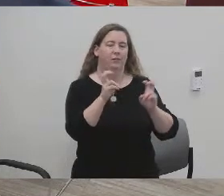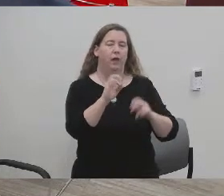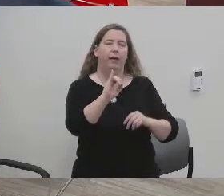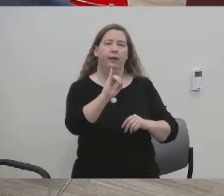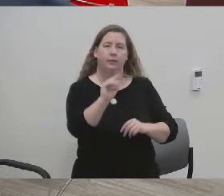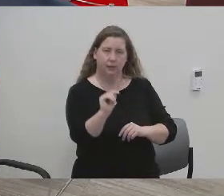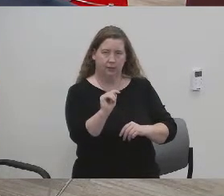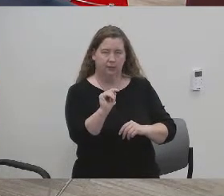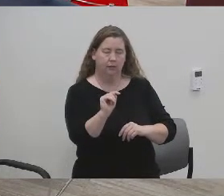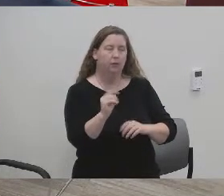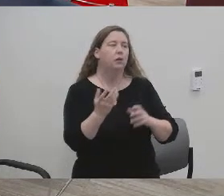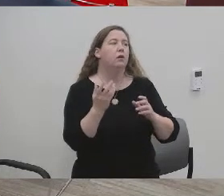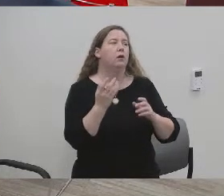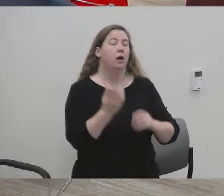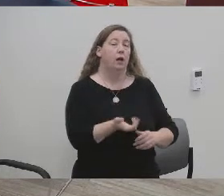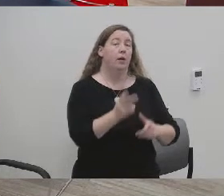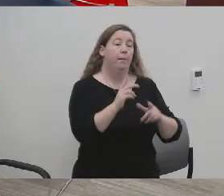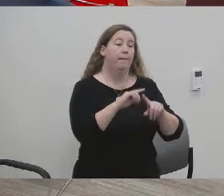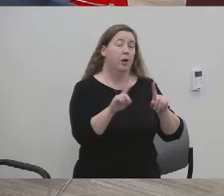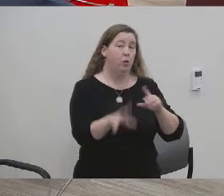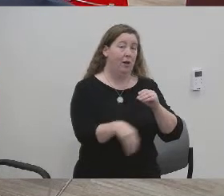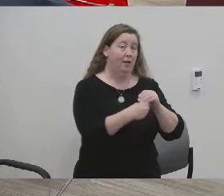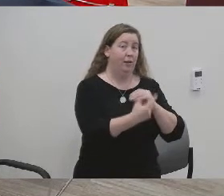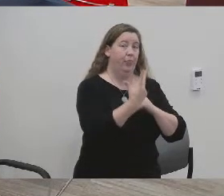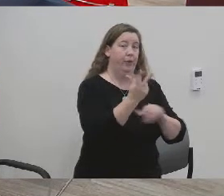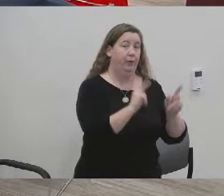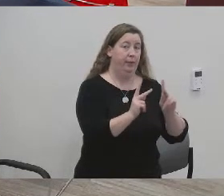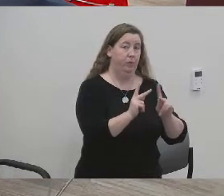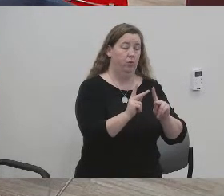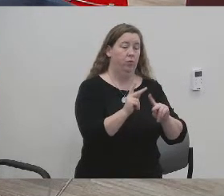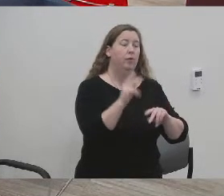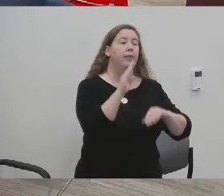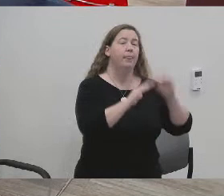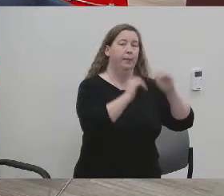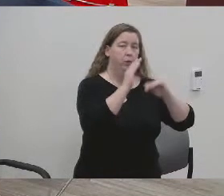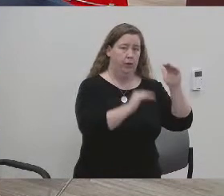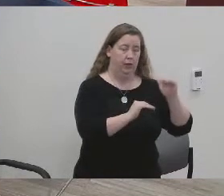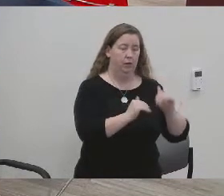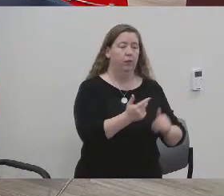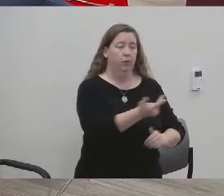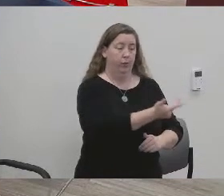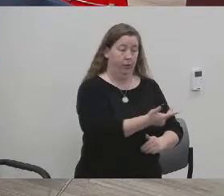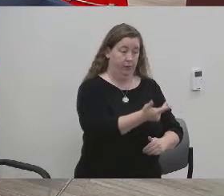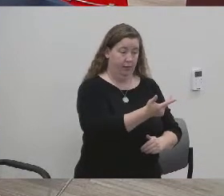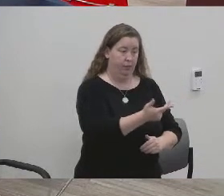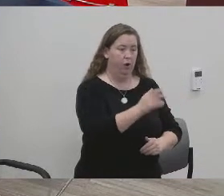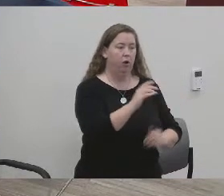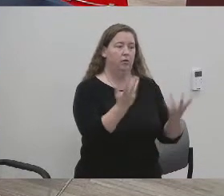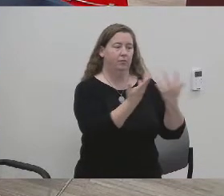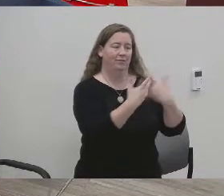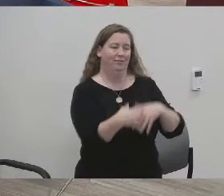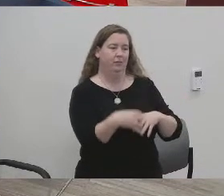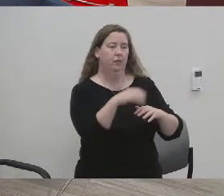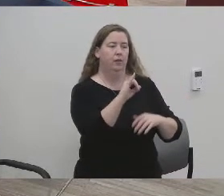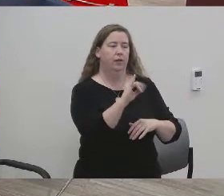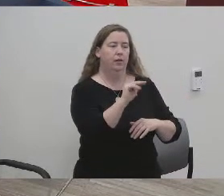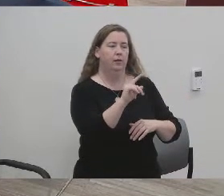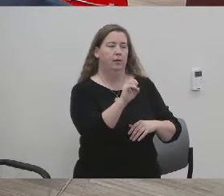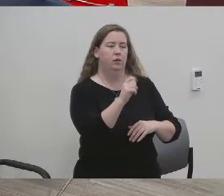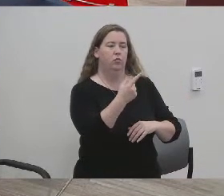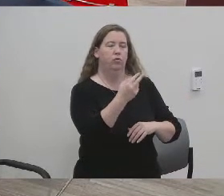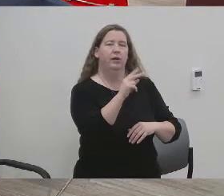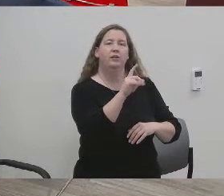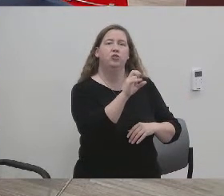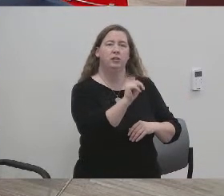people are going to come on site. And those 3 will be integration specialists with a background in teaching and